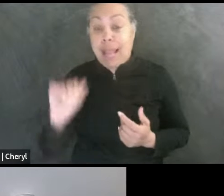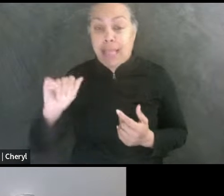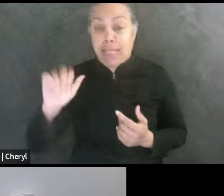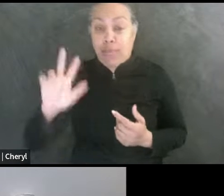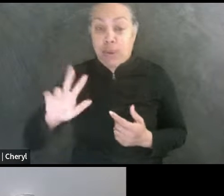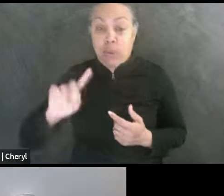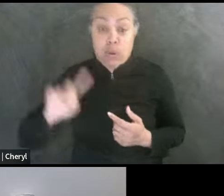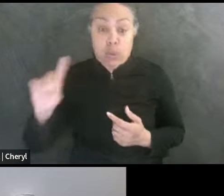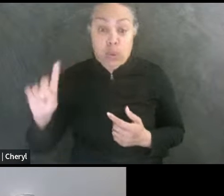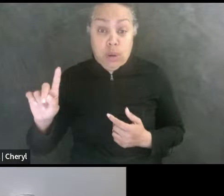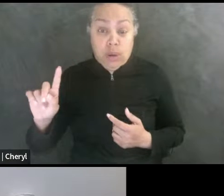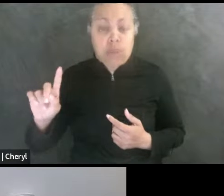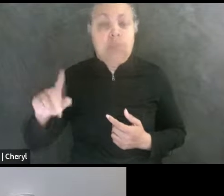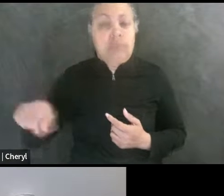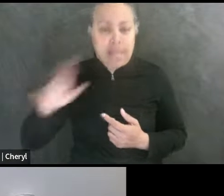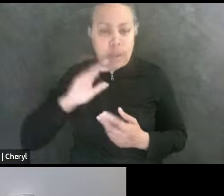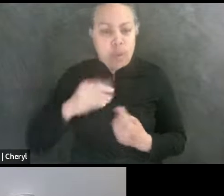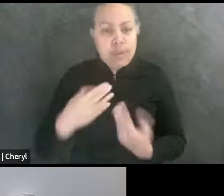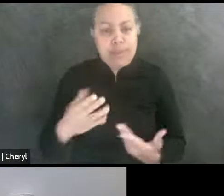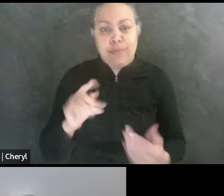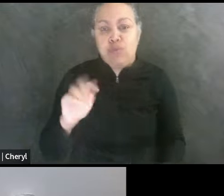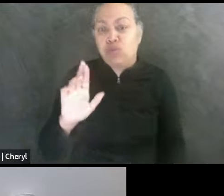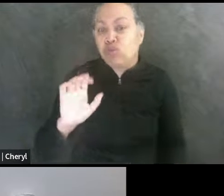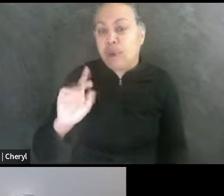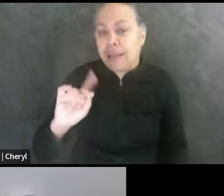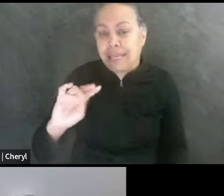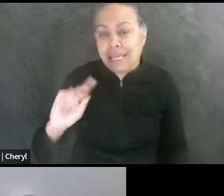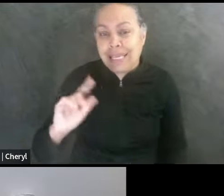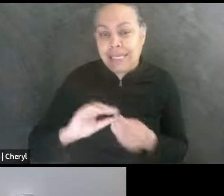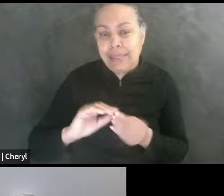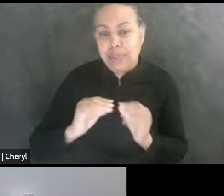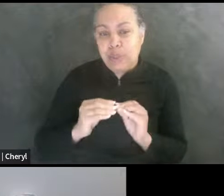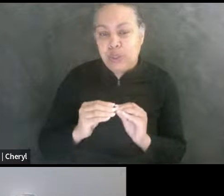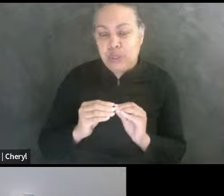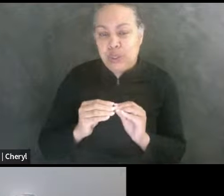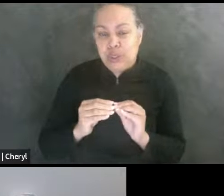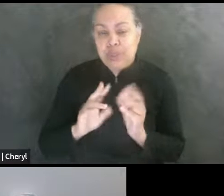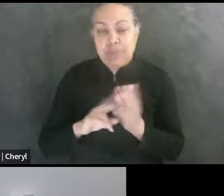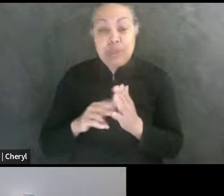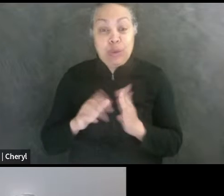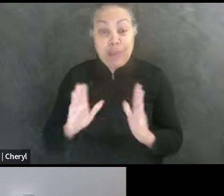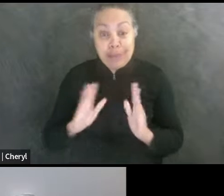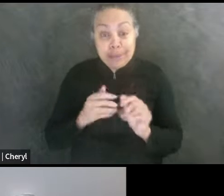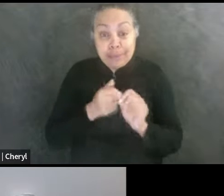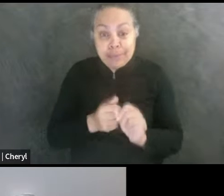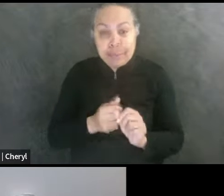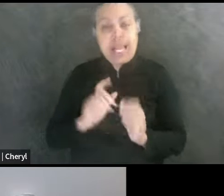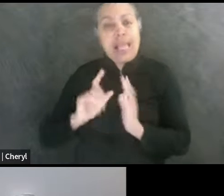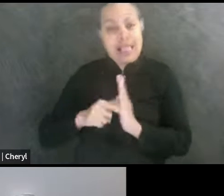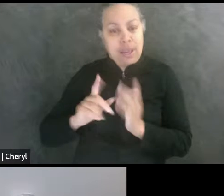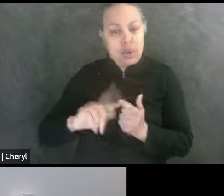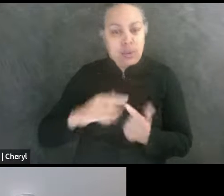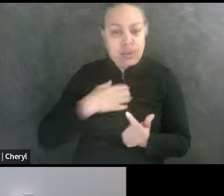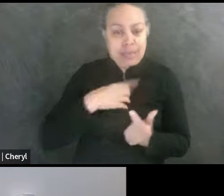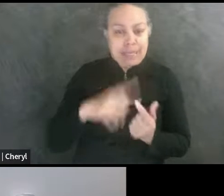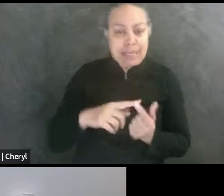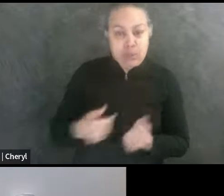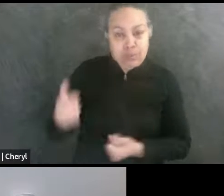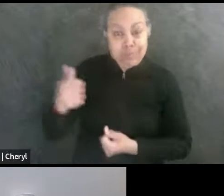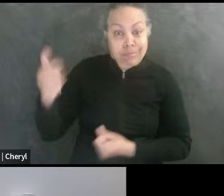give you a tracking number. And I think the difference there is that then when you do go to complain to the higher ups, if there